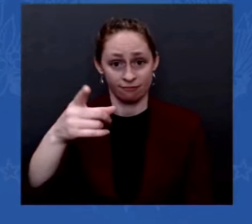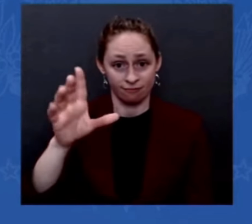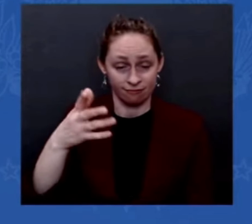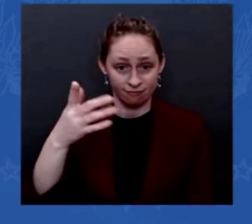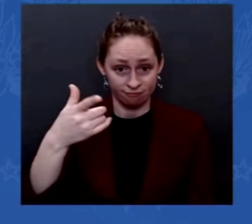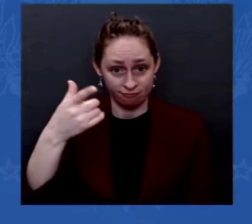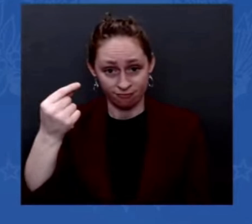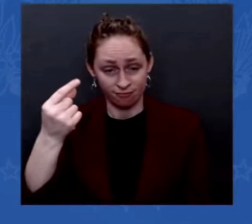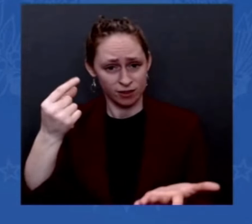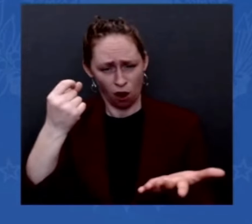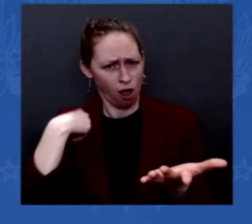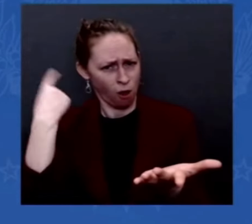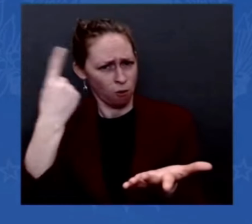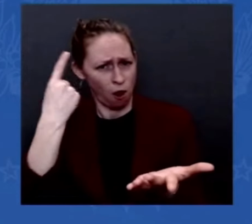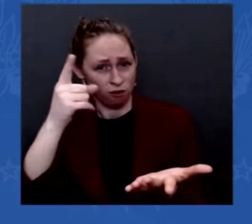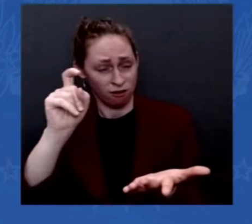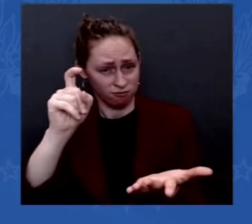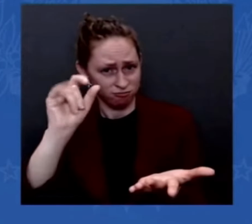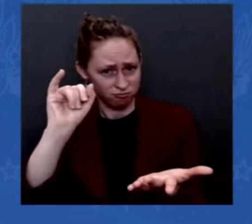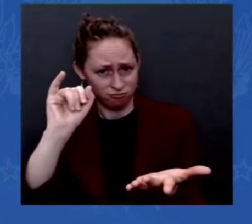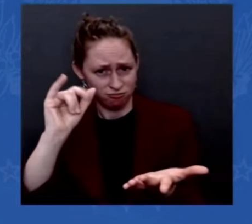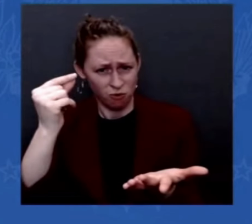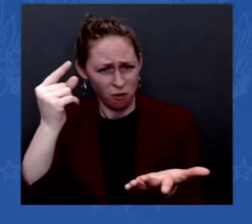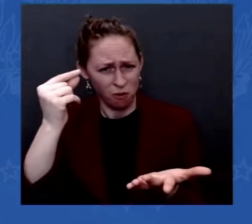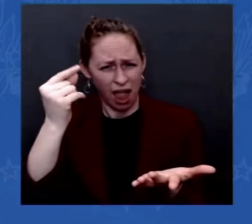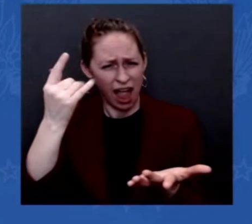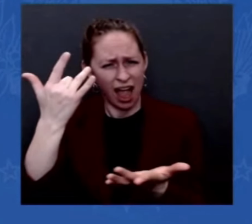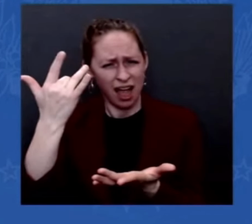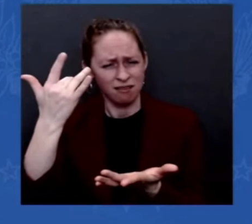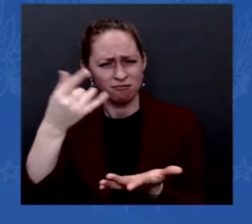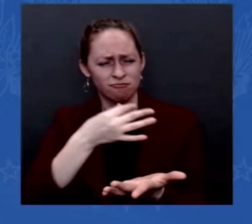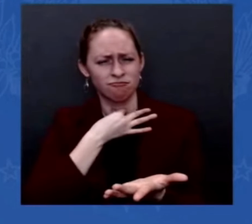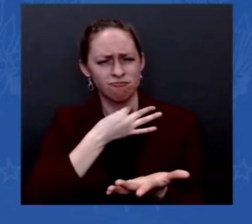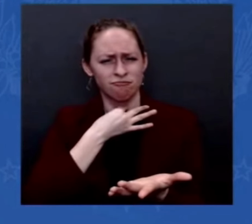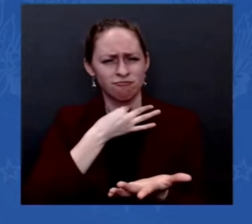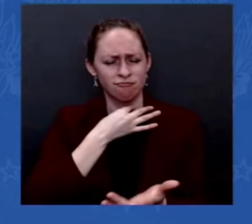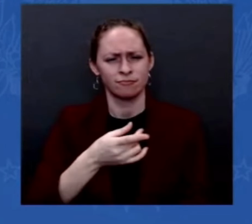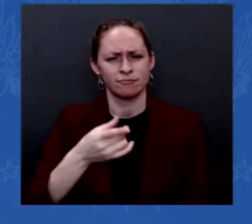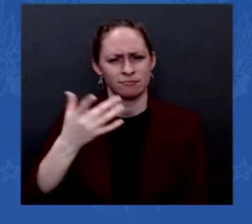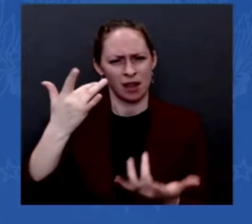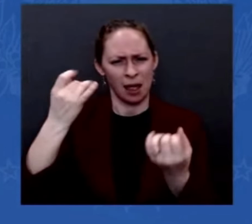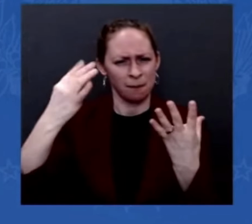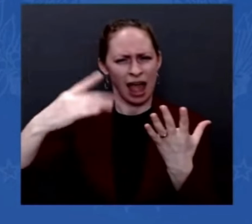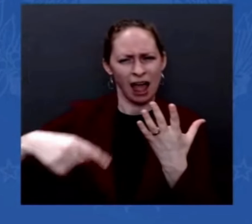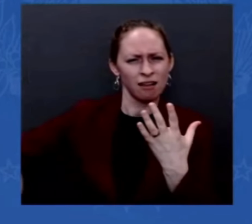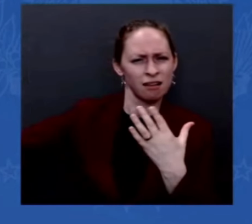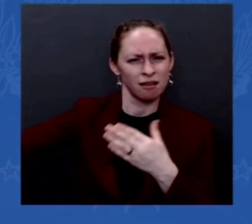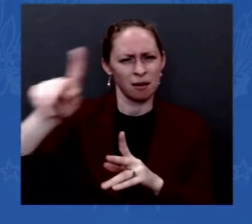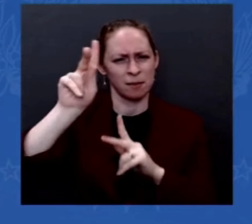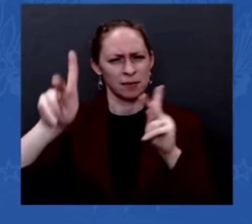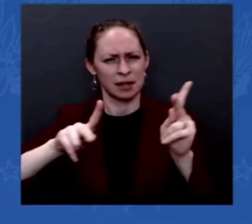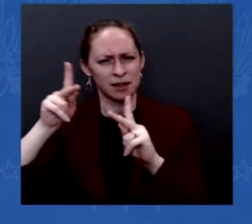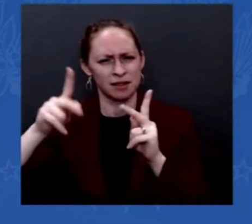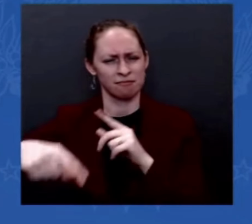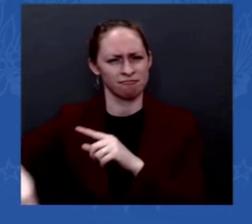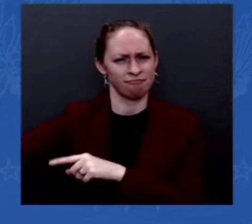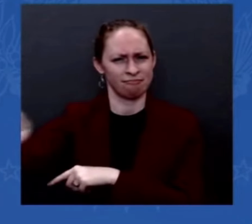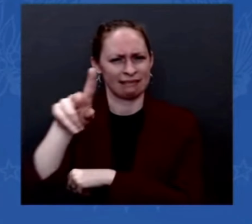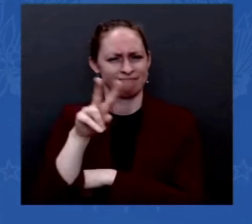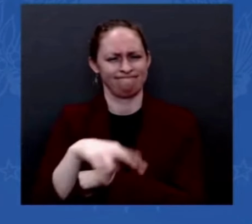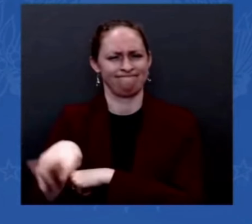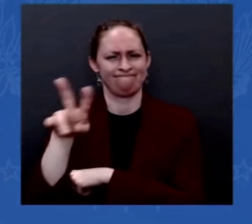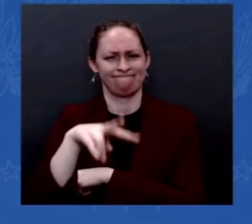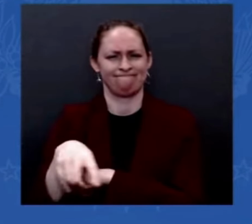why do you suppose such large segments of the American electorate have come to harbor such